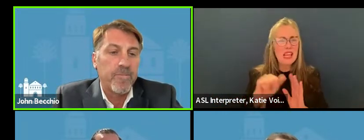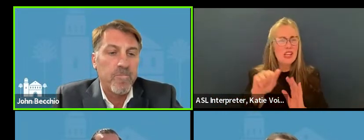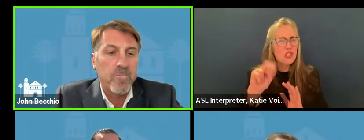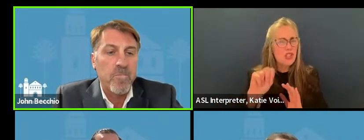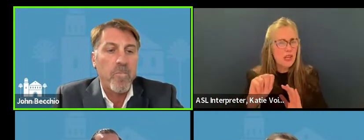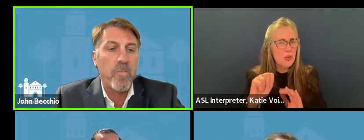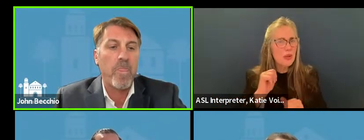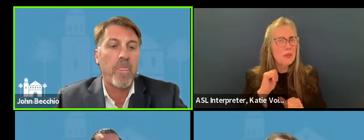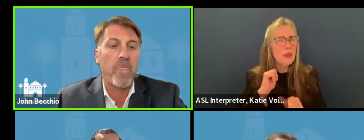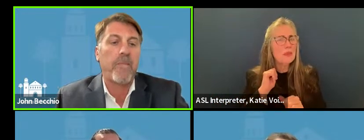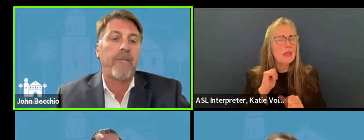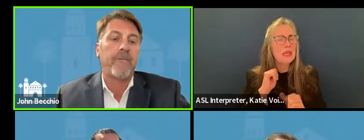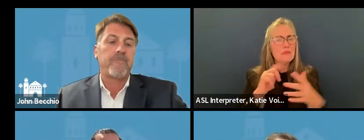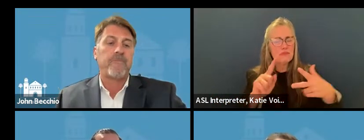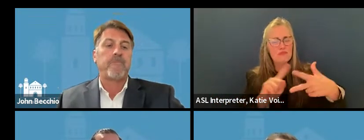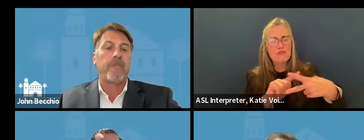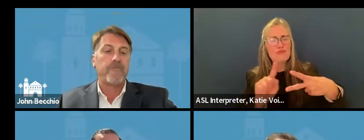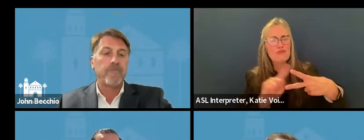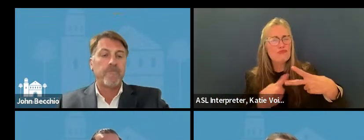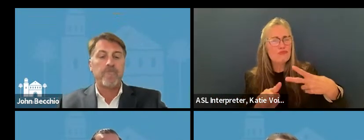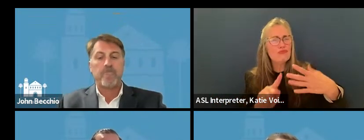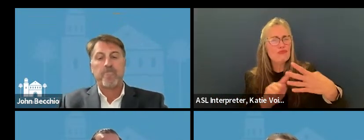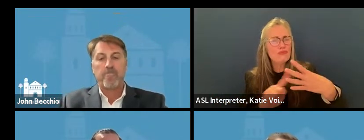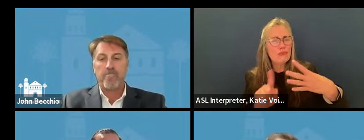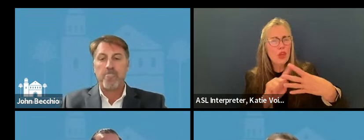February. Okay, thank you.